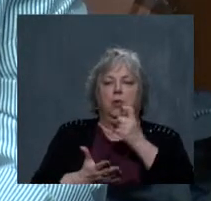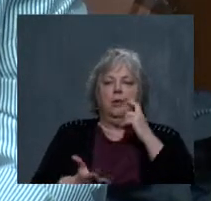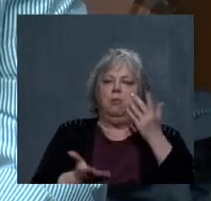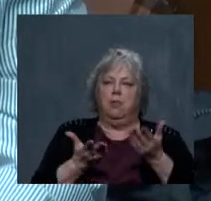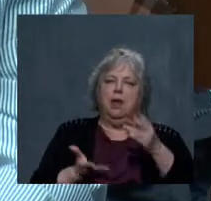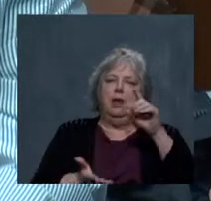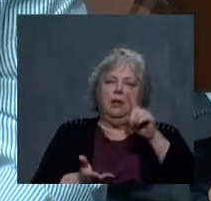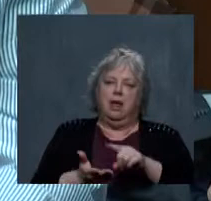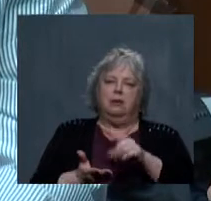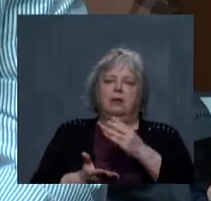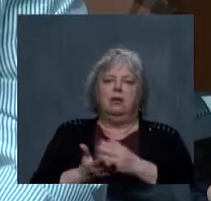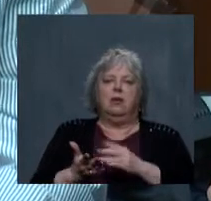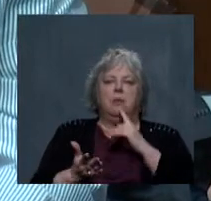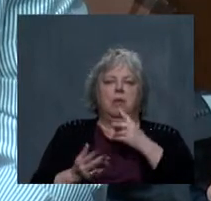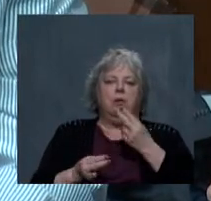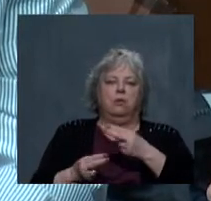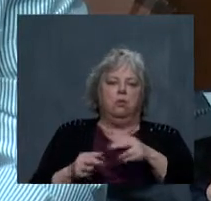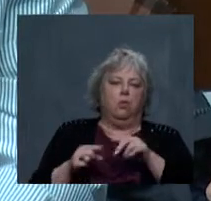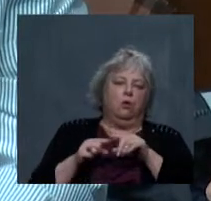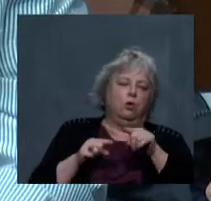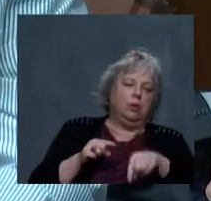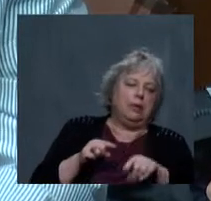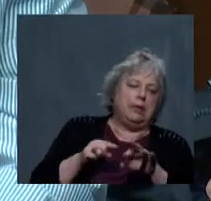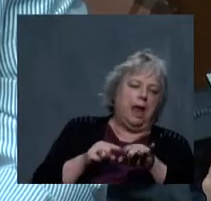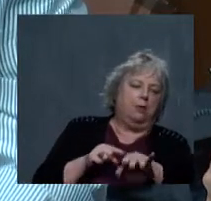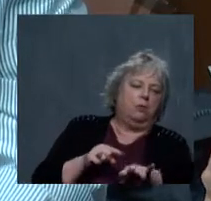some of the historical downstream flooding.